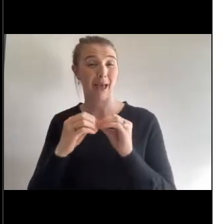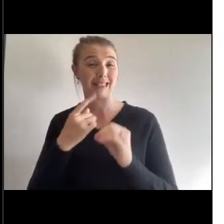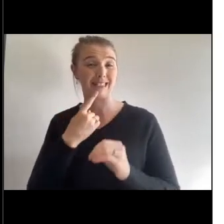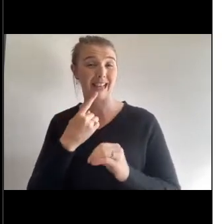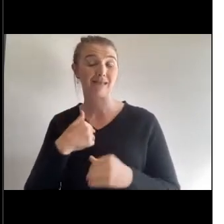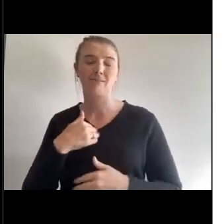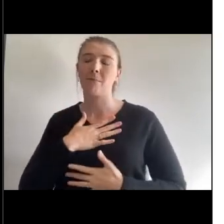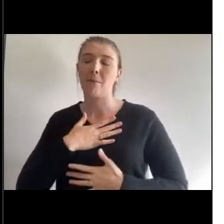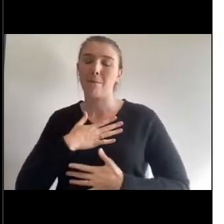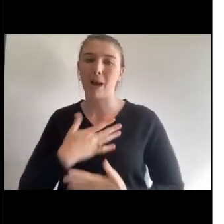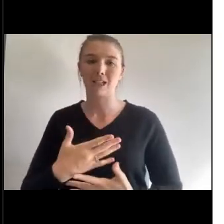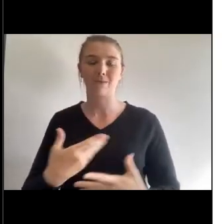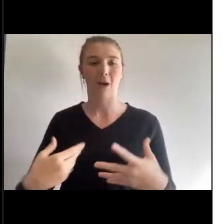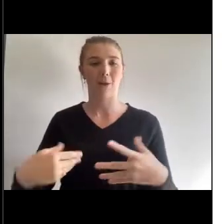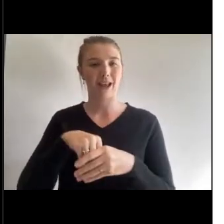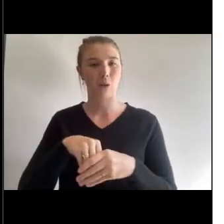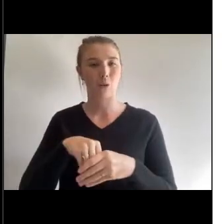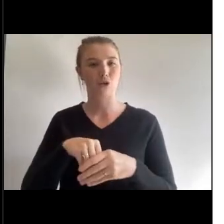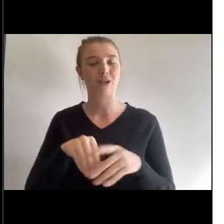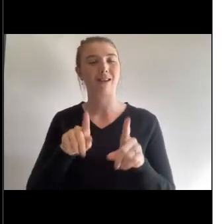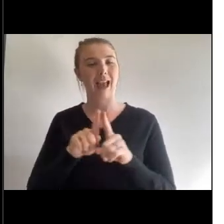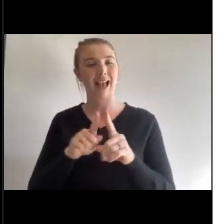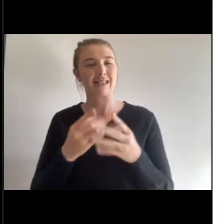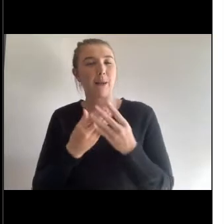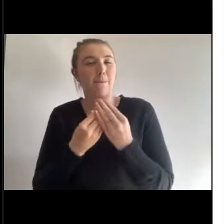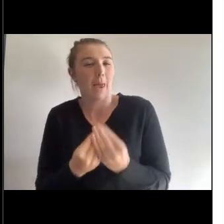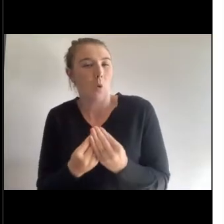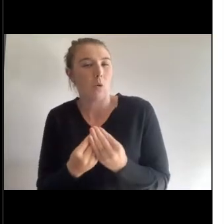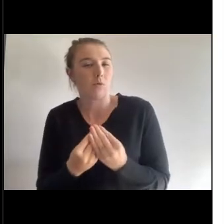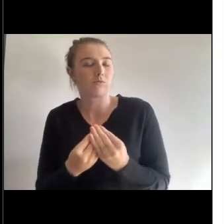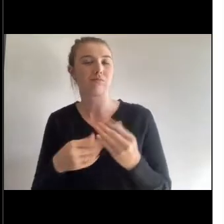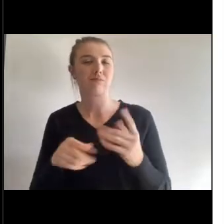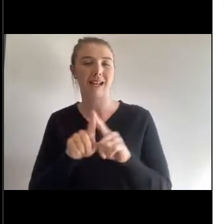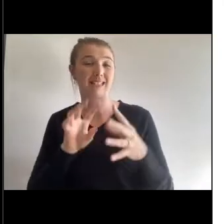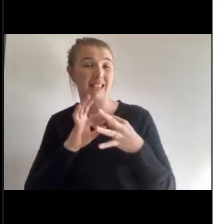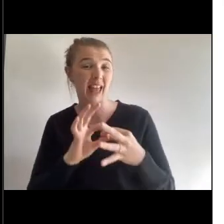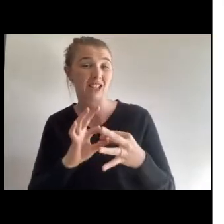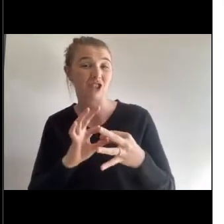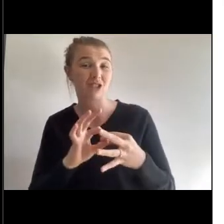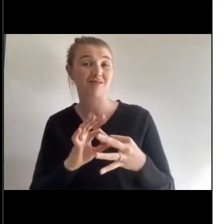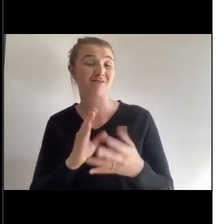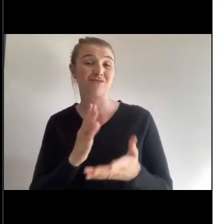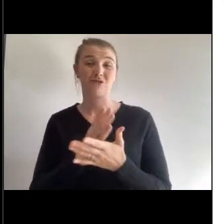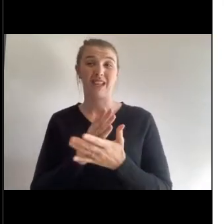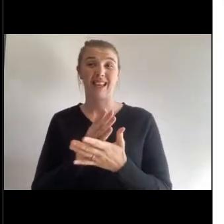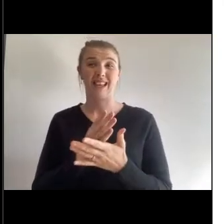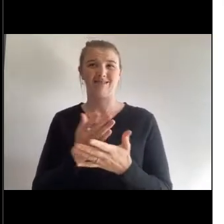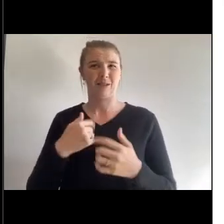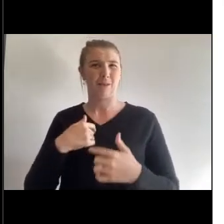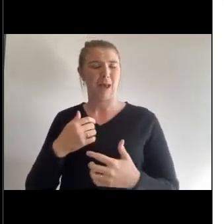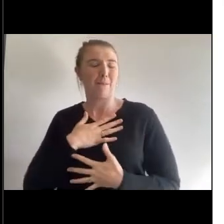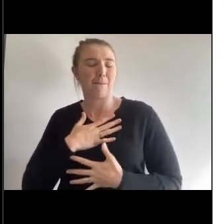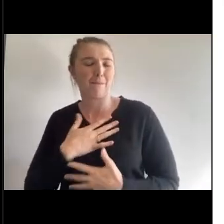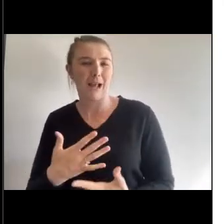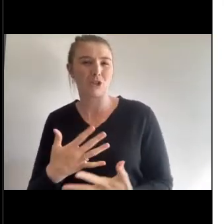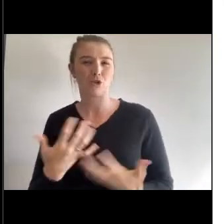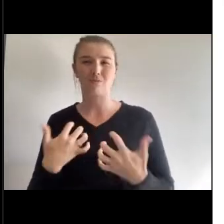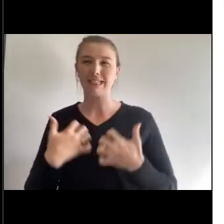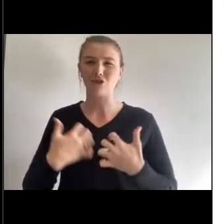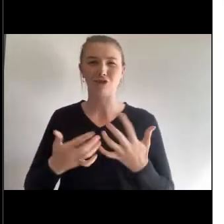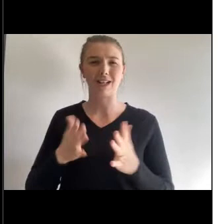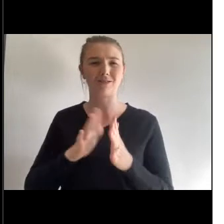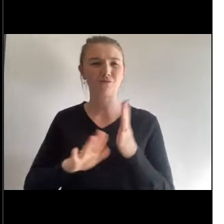I'm also passionate about belonging and connection. And part of my passion, my interest in the topic